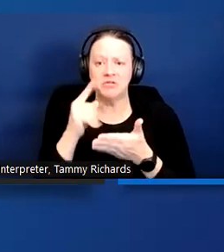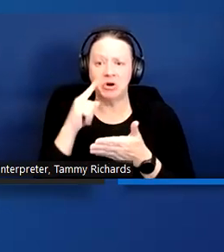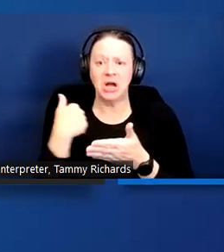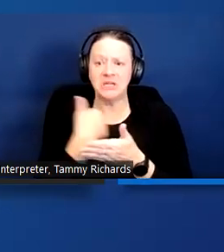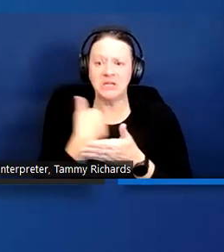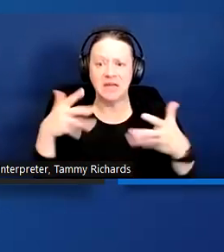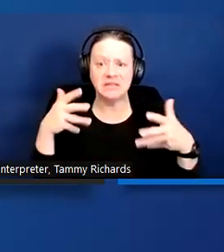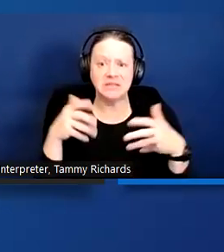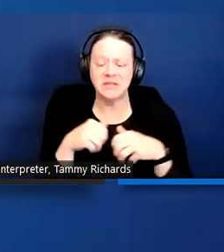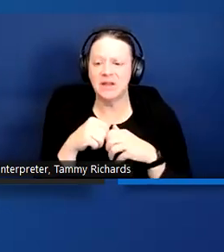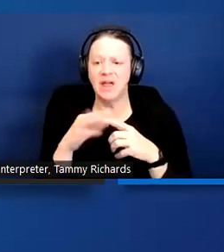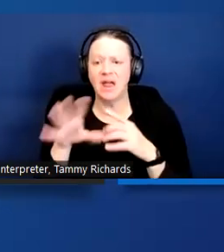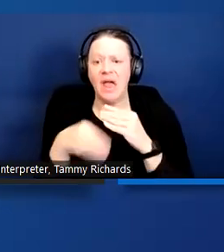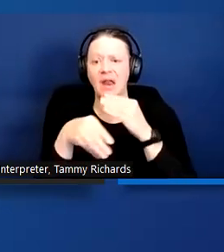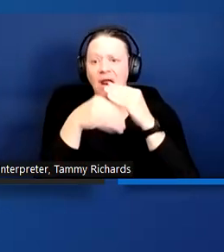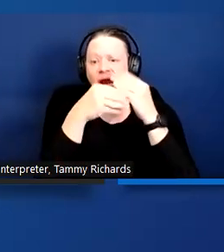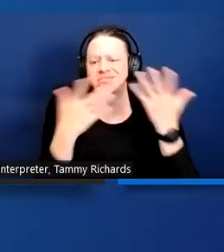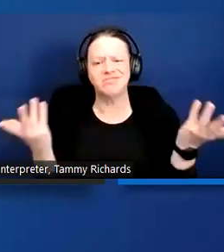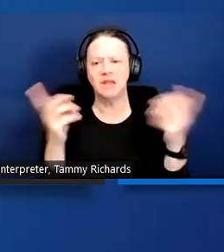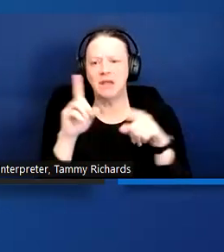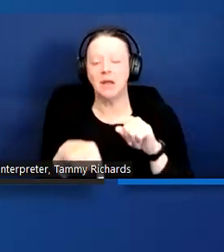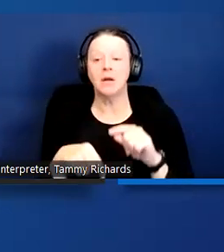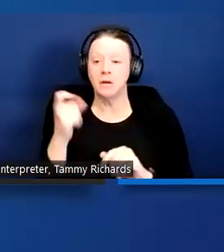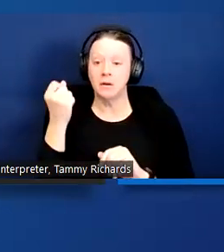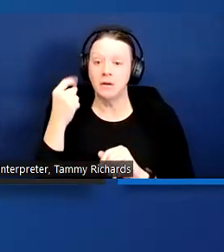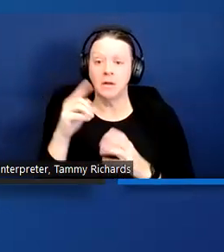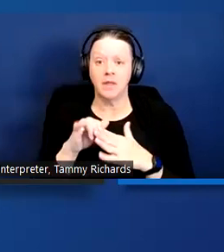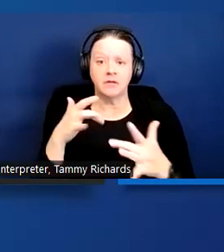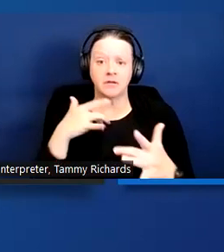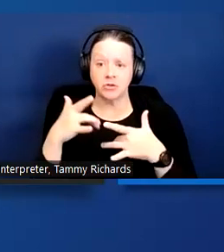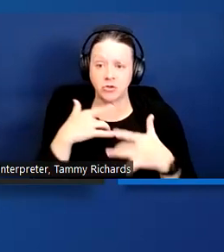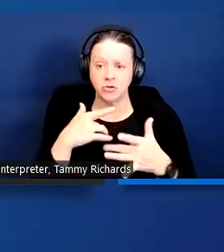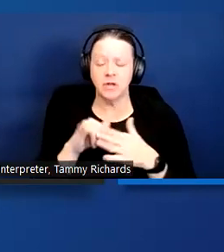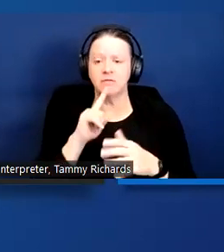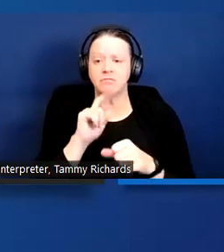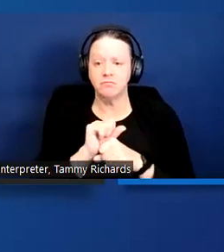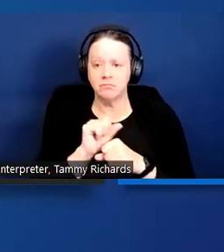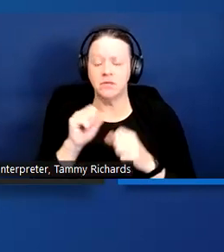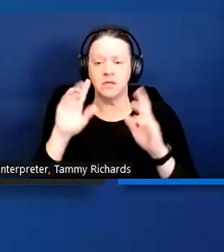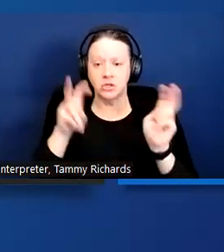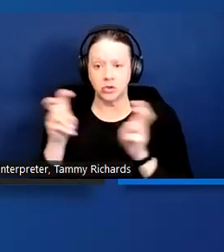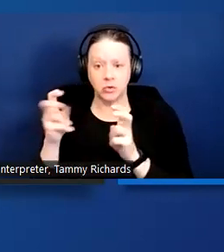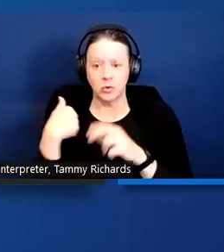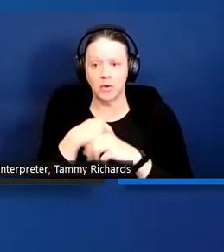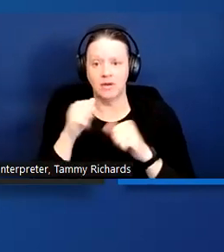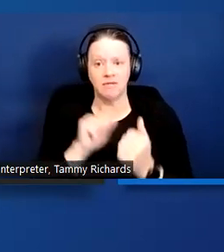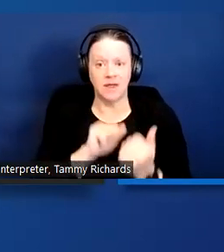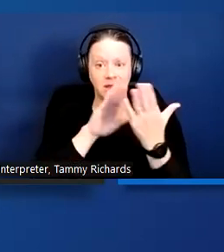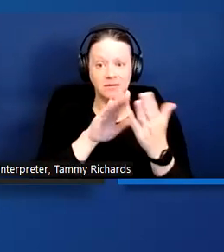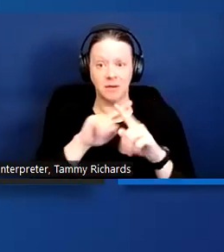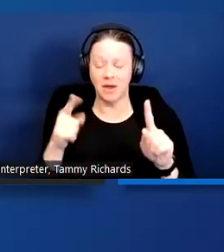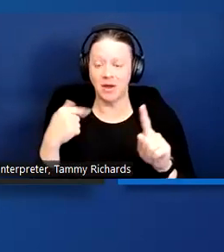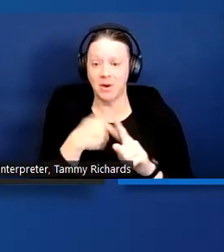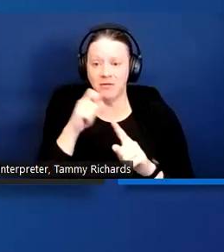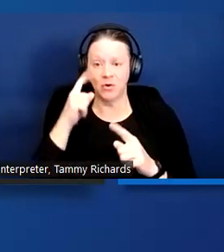and et cetera. That is a concern. It's a realistic issue that we face. But A, we do need to